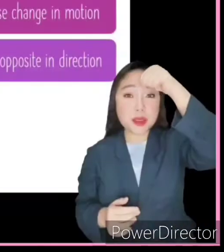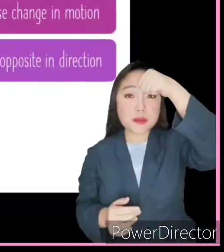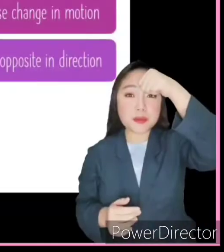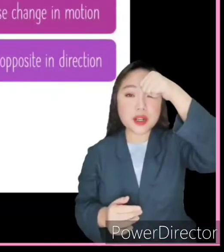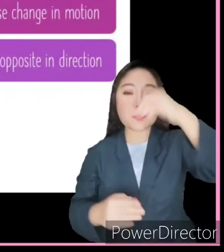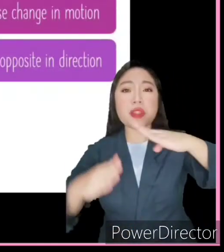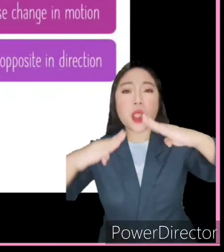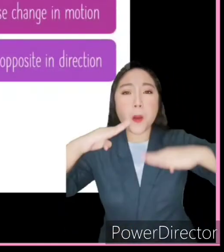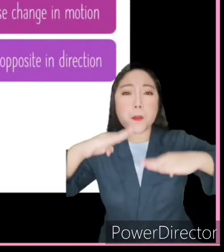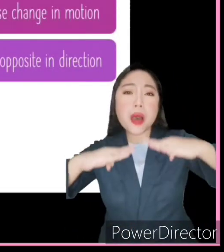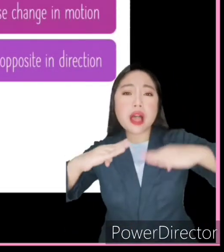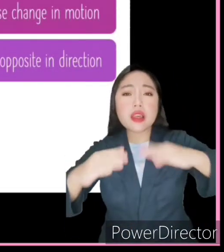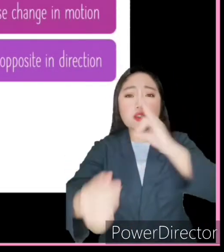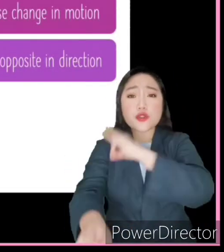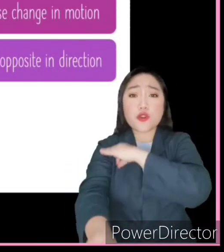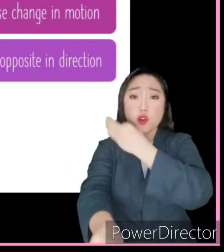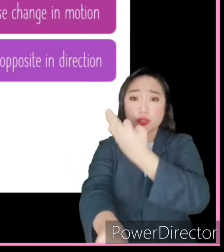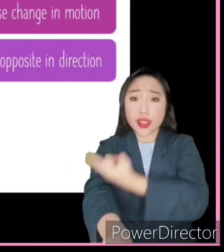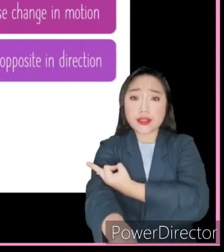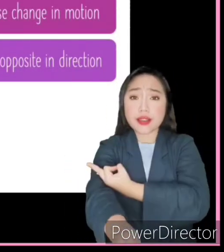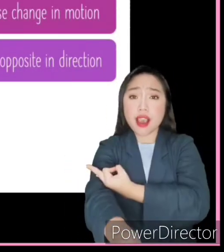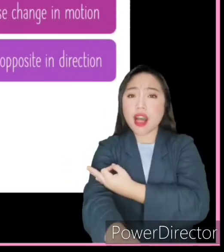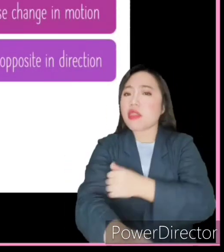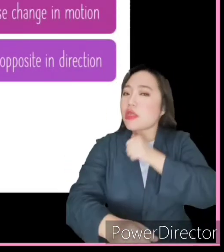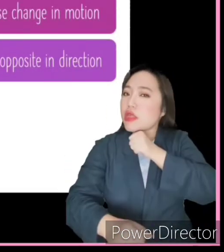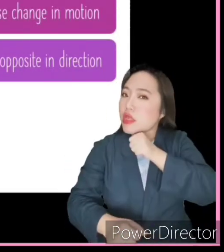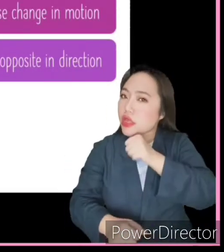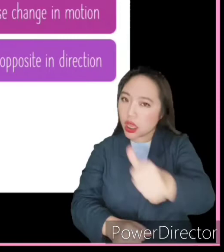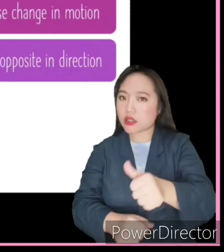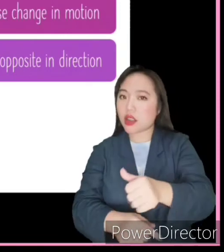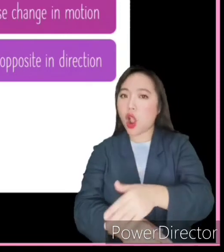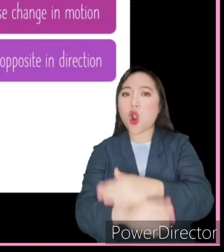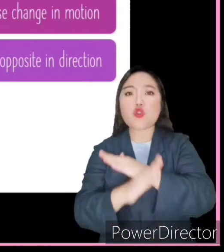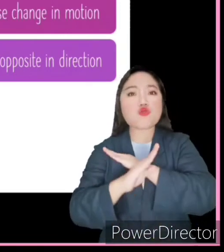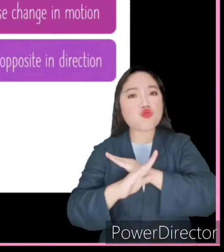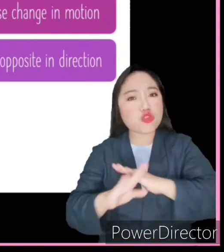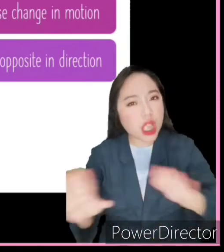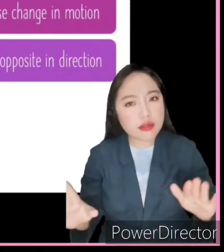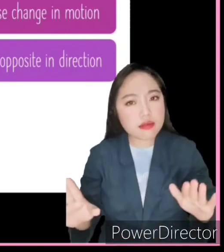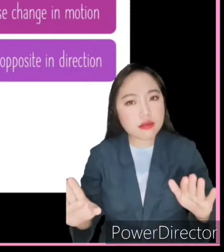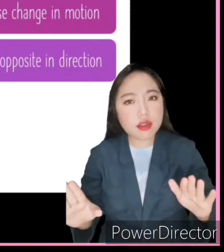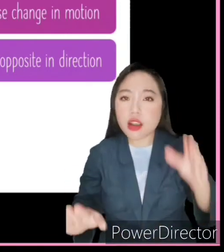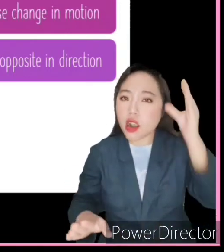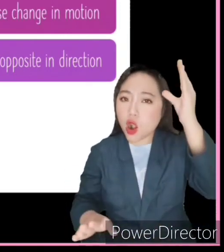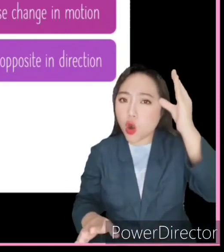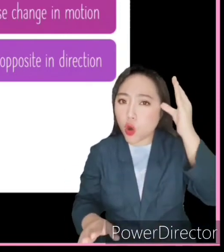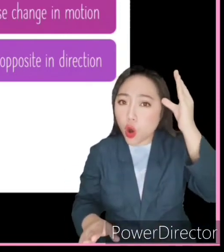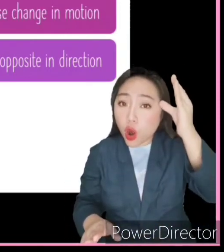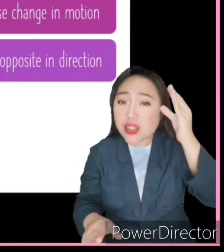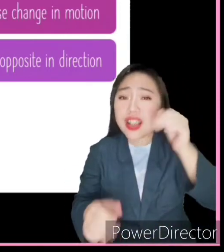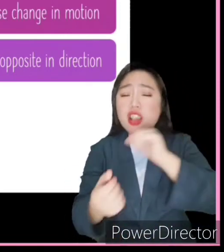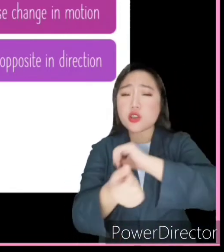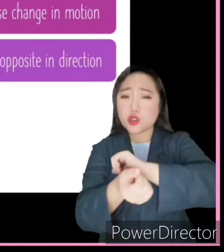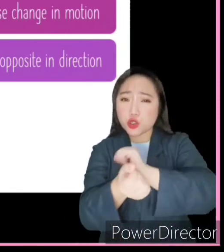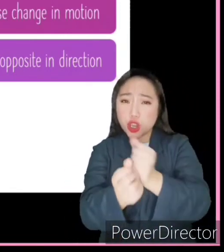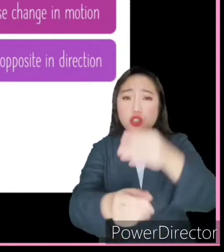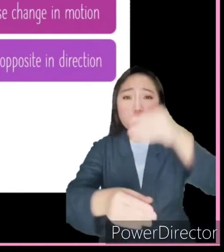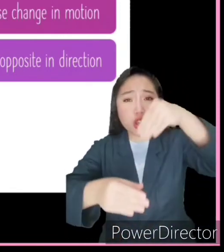Remember that balanced forces do not, will not cause a change in motion.